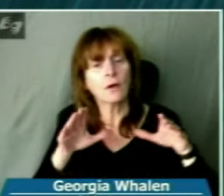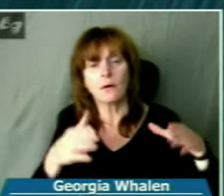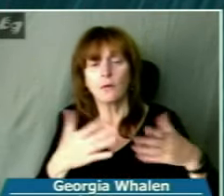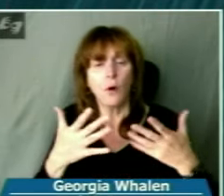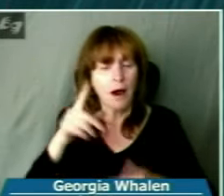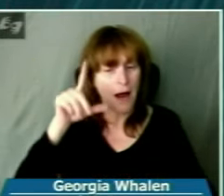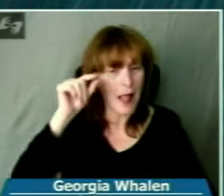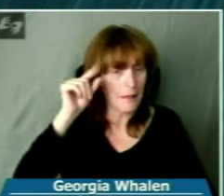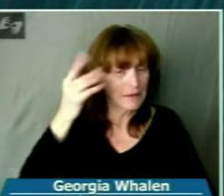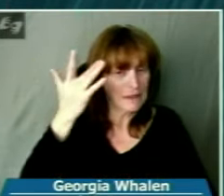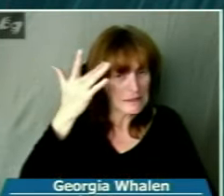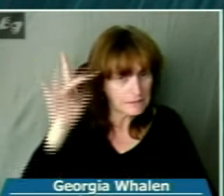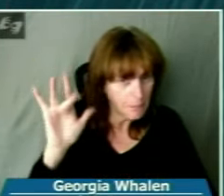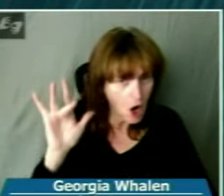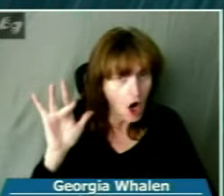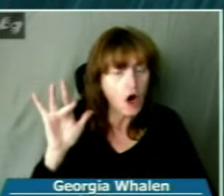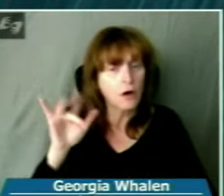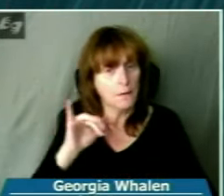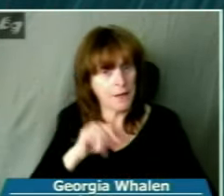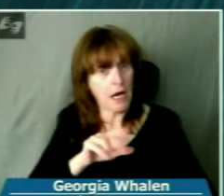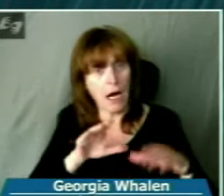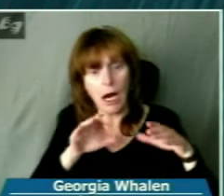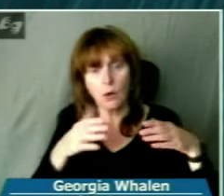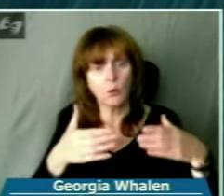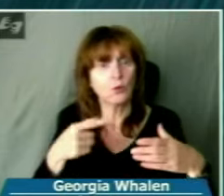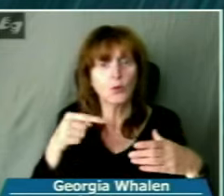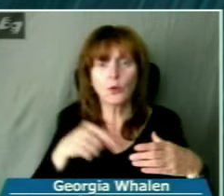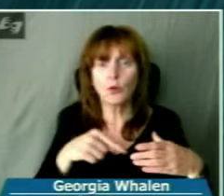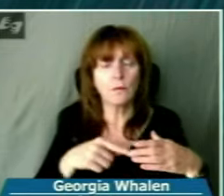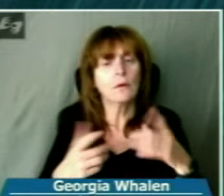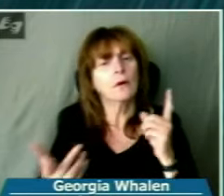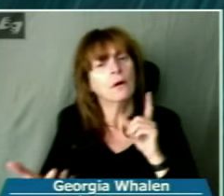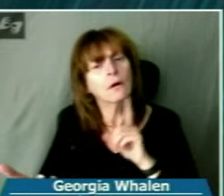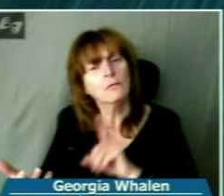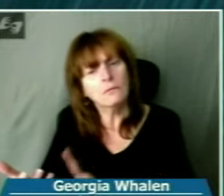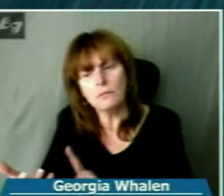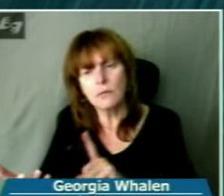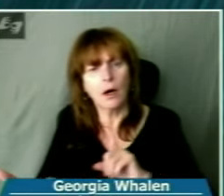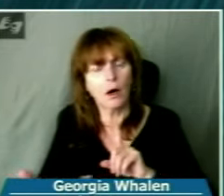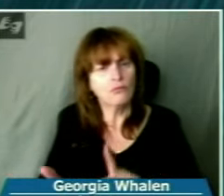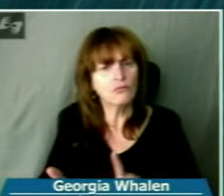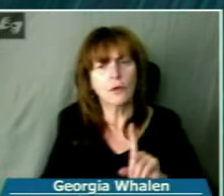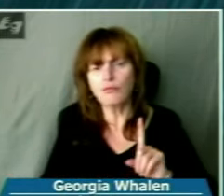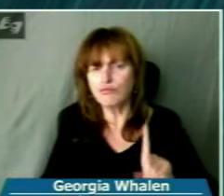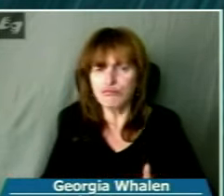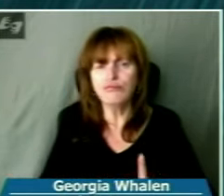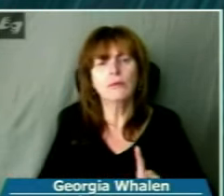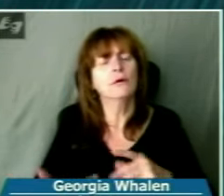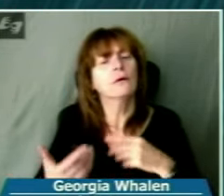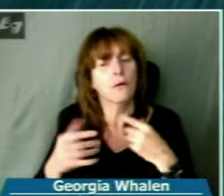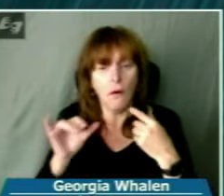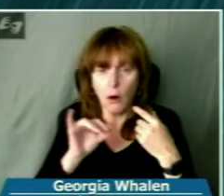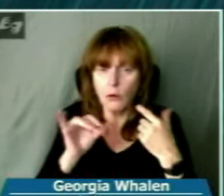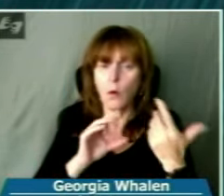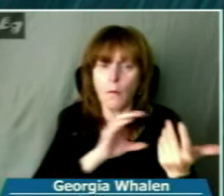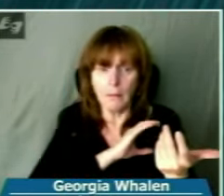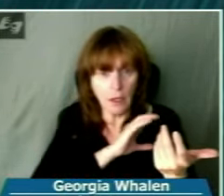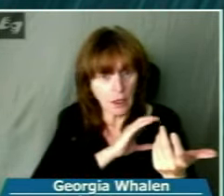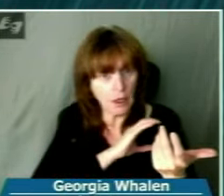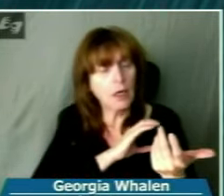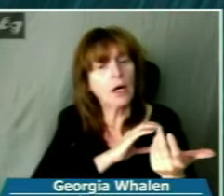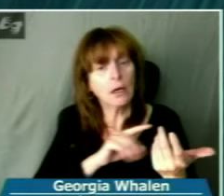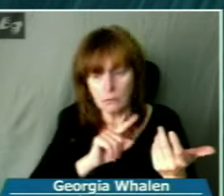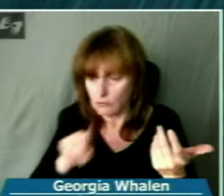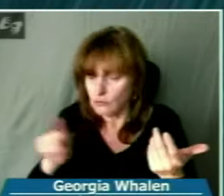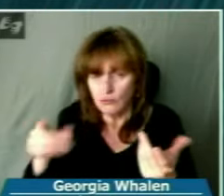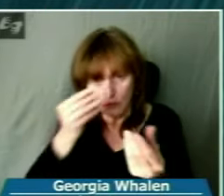that have a lot of connections out into the community. We're utilizing police and anyone that has that kind of daily